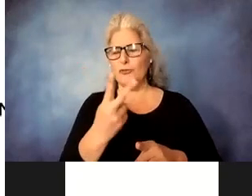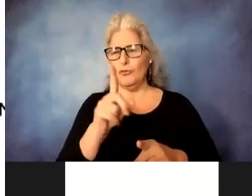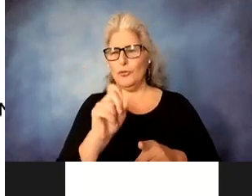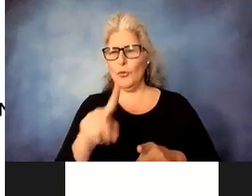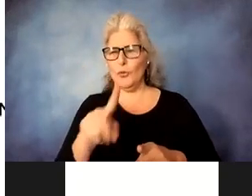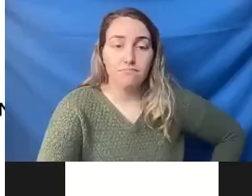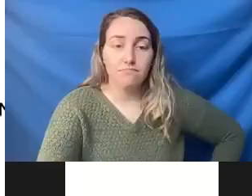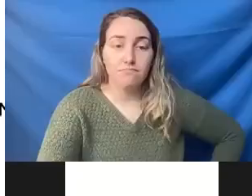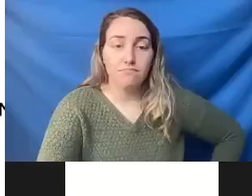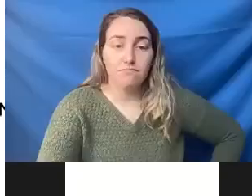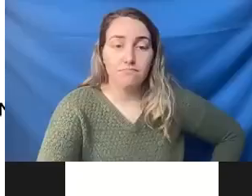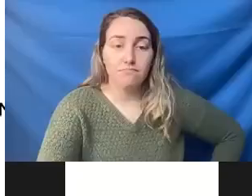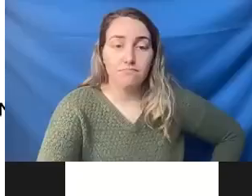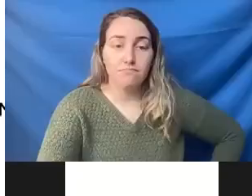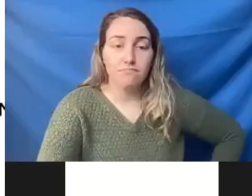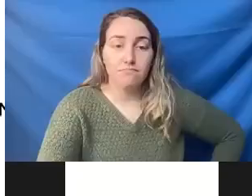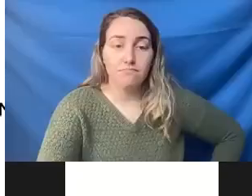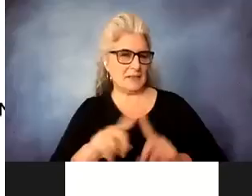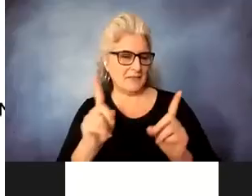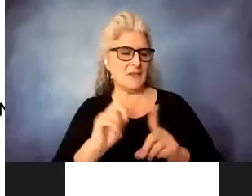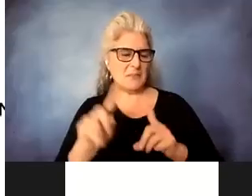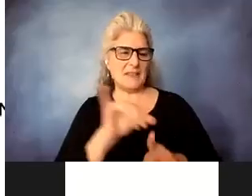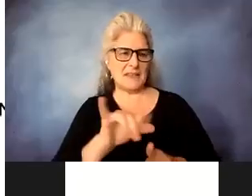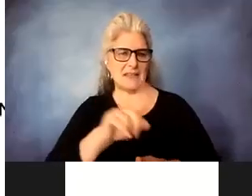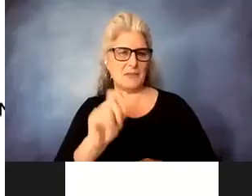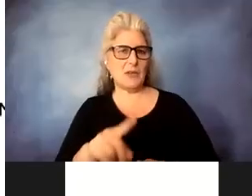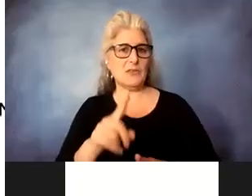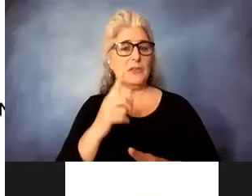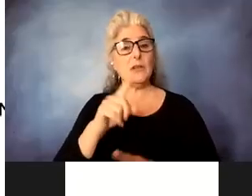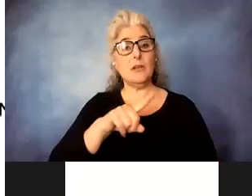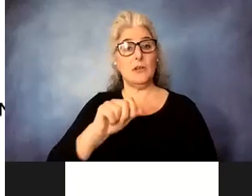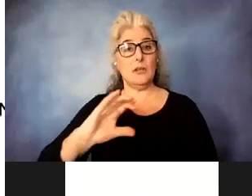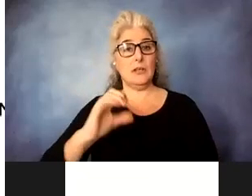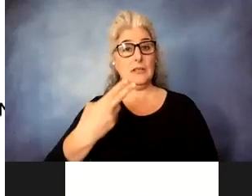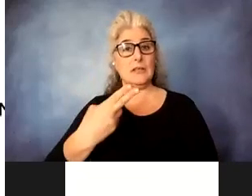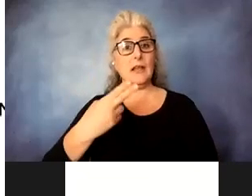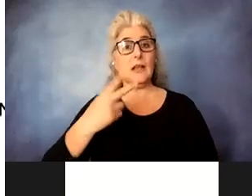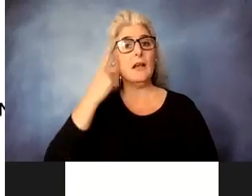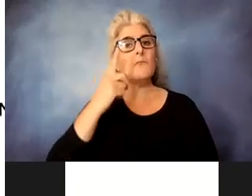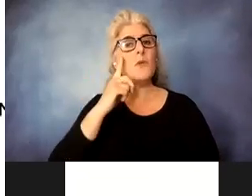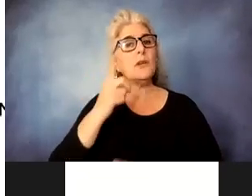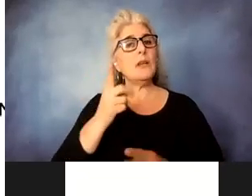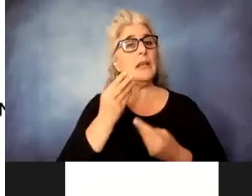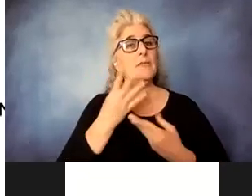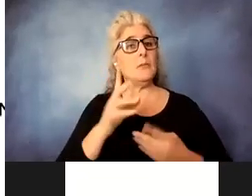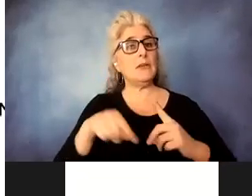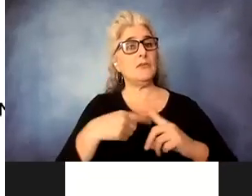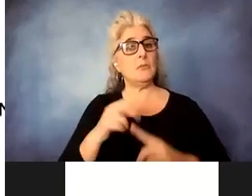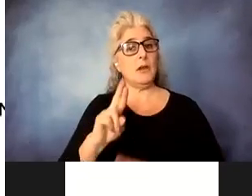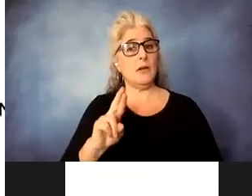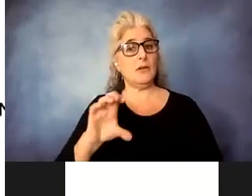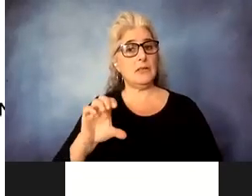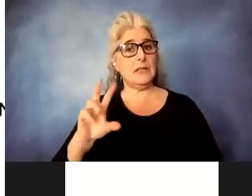would be great. Whoops. And then Zach had a question of, will information about ranked choice voting be posted at poll sites? And maybe